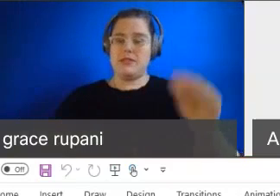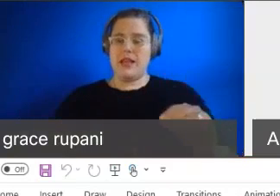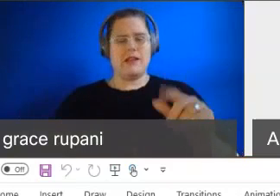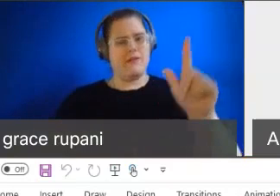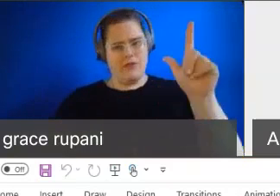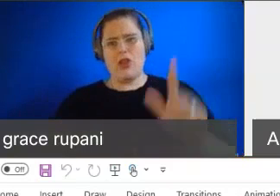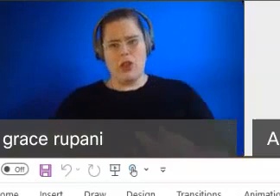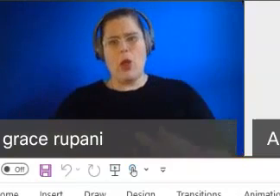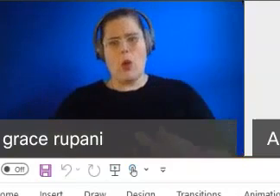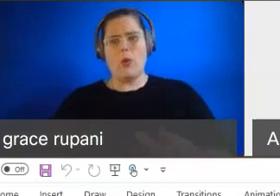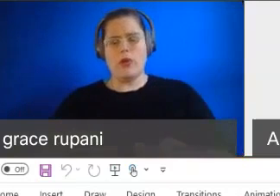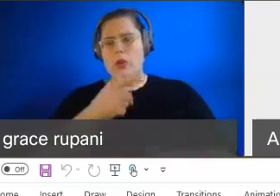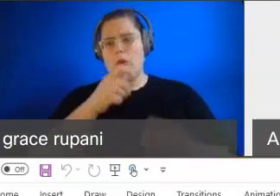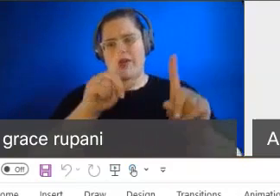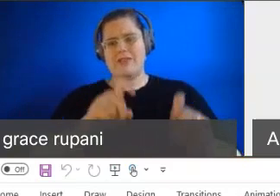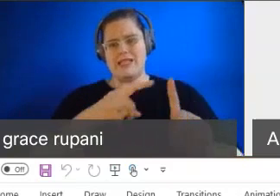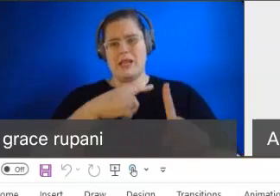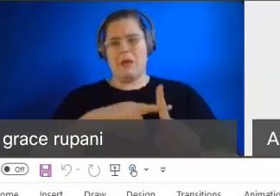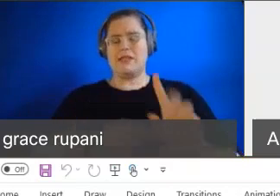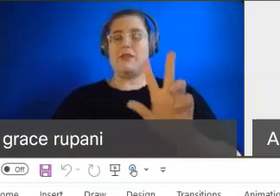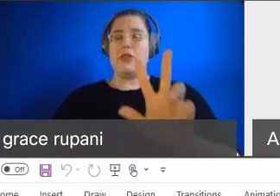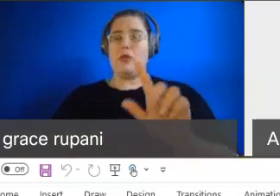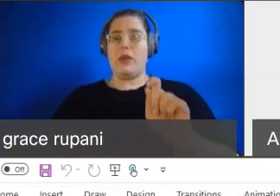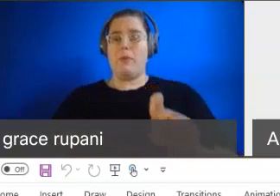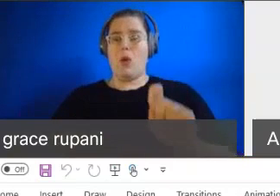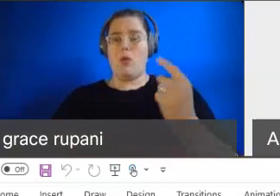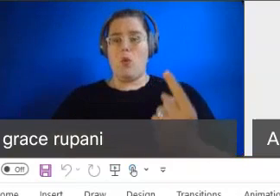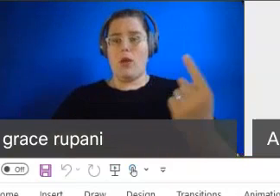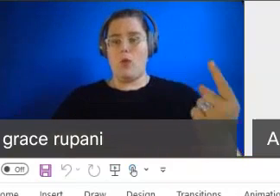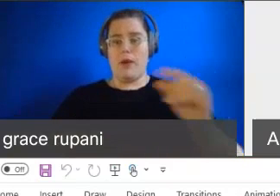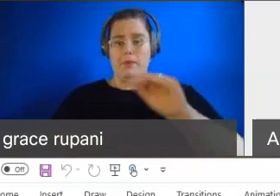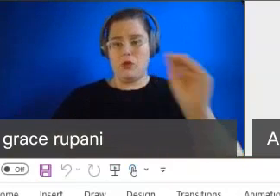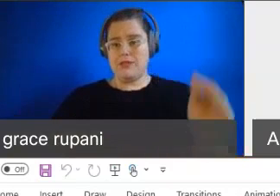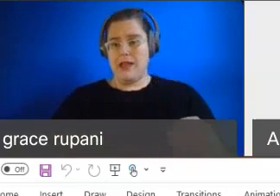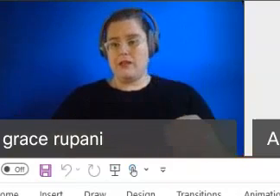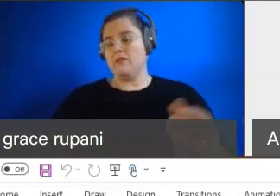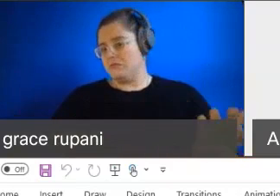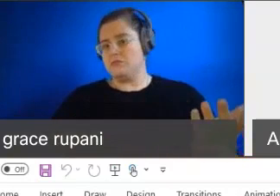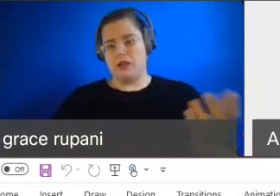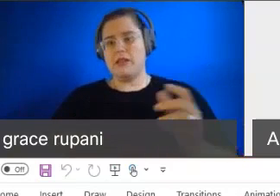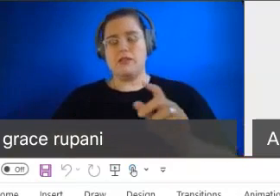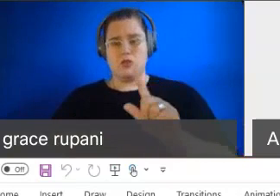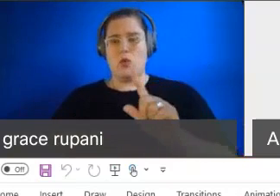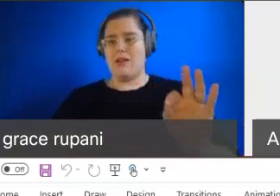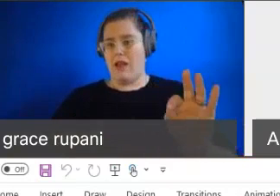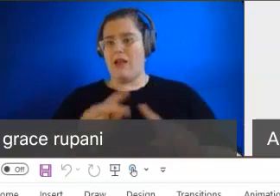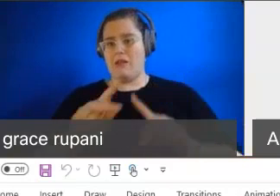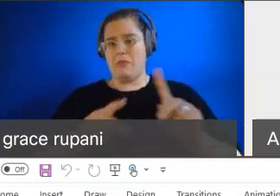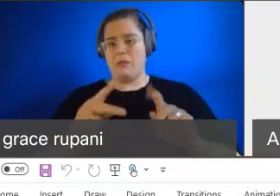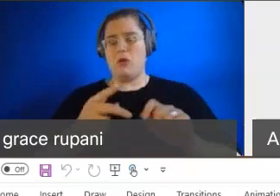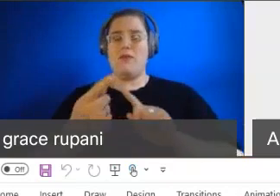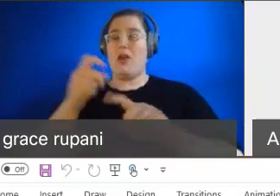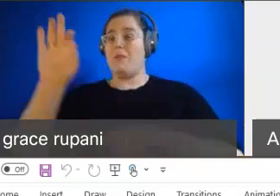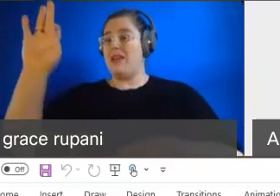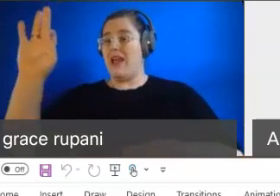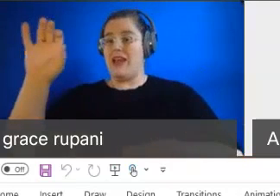It's 3.11%. That's 29 people out of a total of about 930. Those people